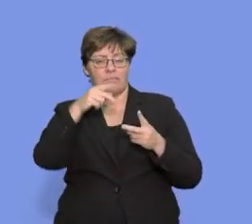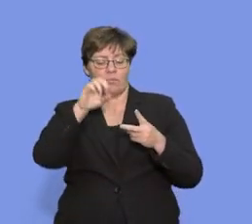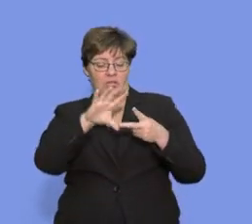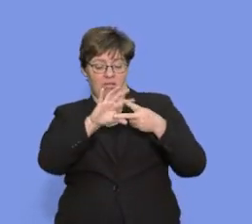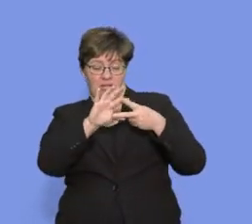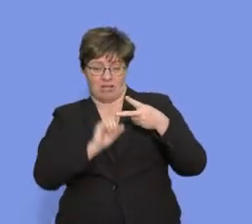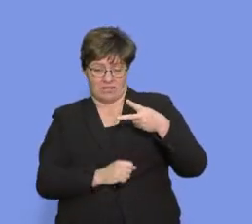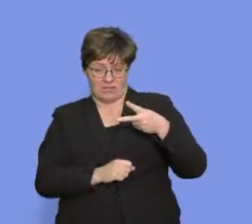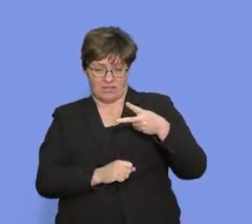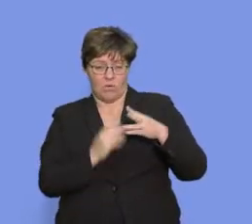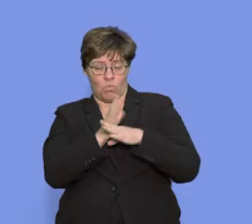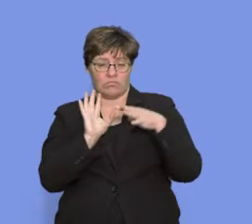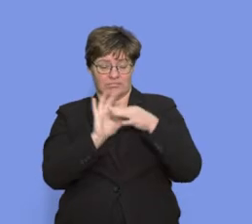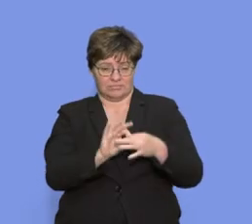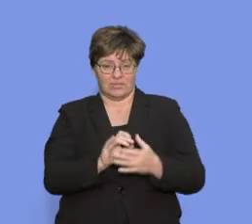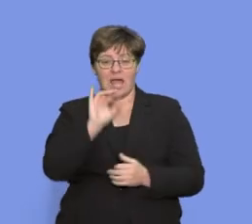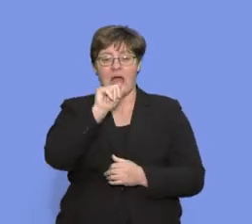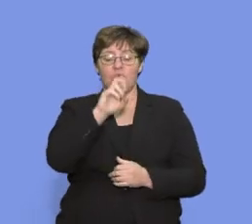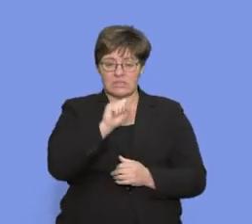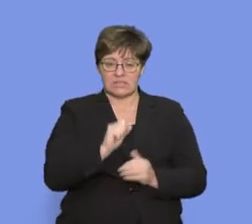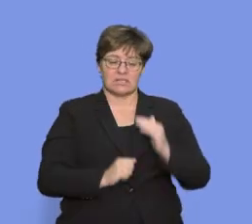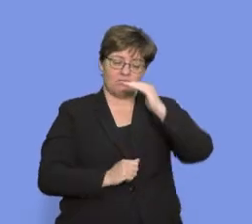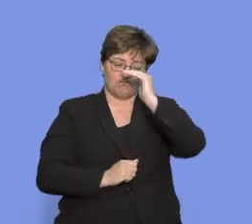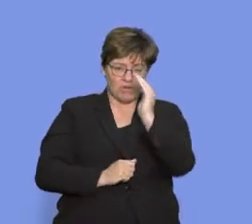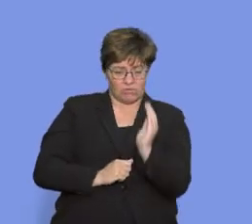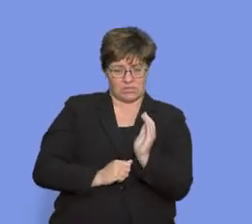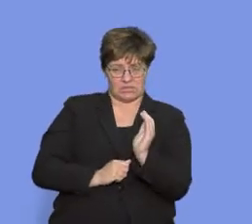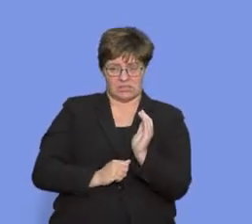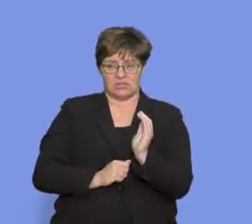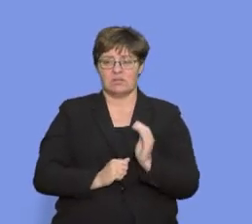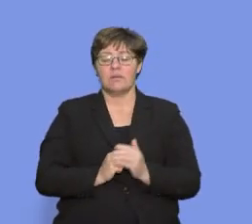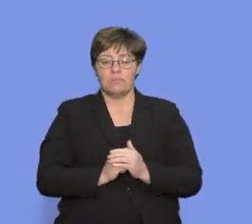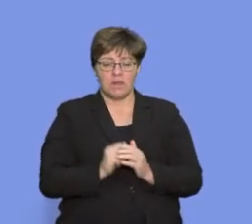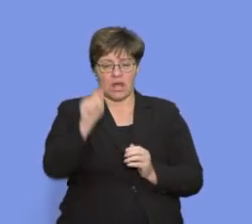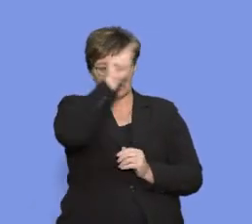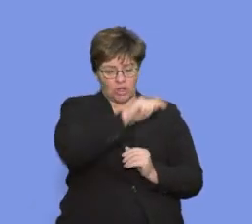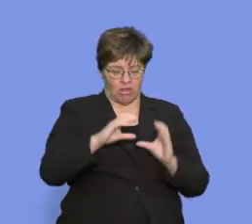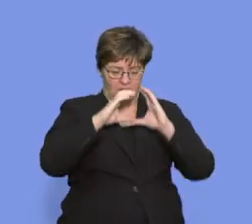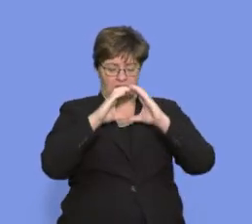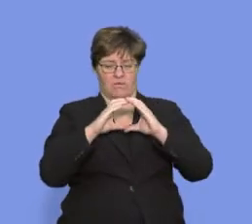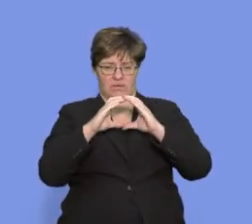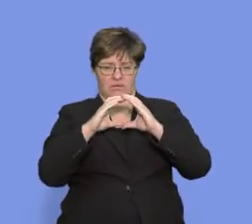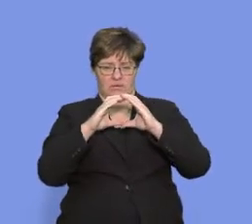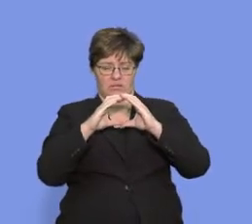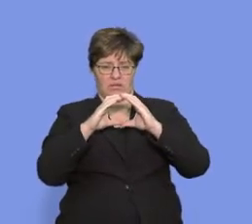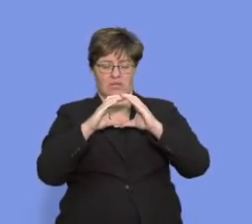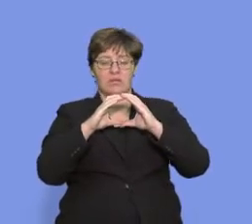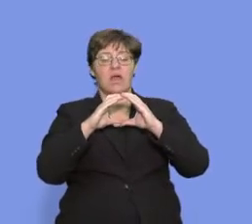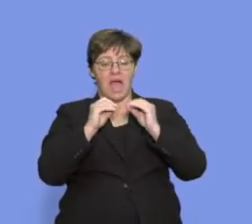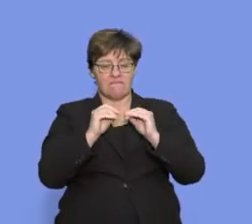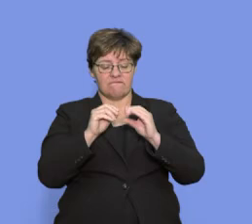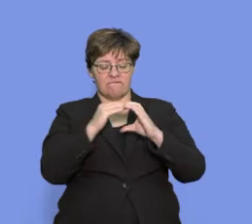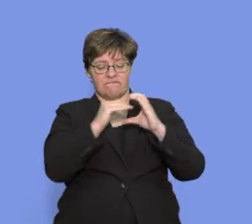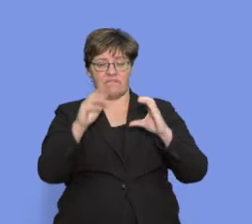the pupil, right? The iris is round. It is a circle. And a circle's got